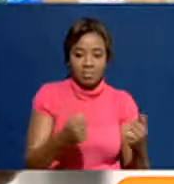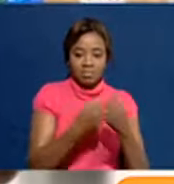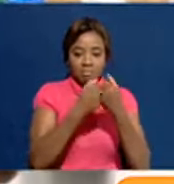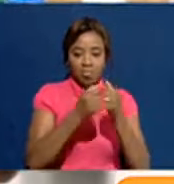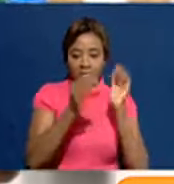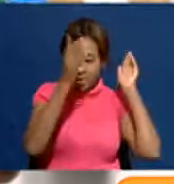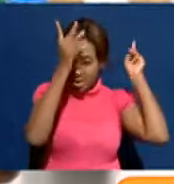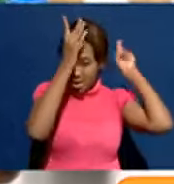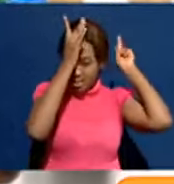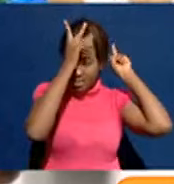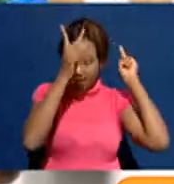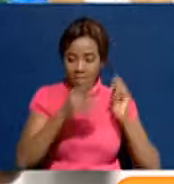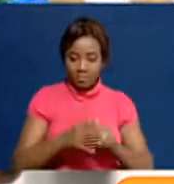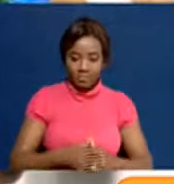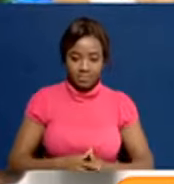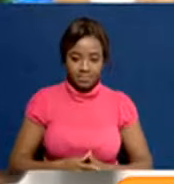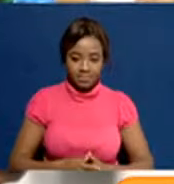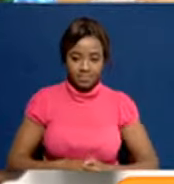the semifinals.